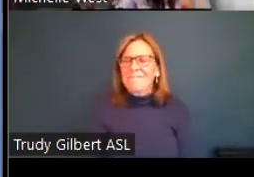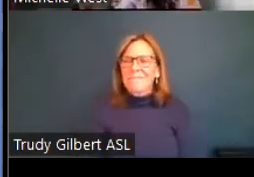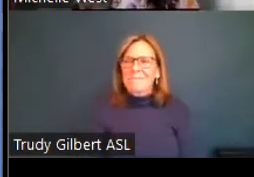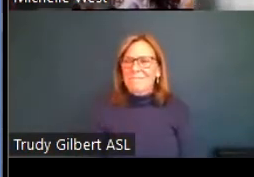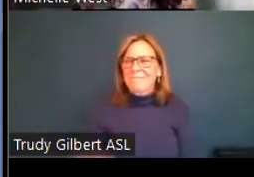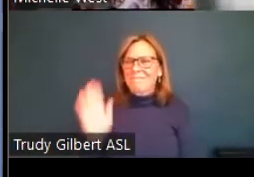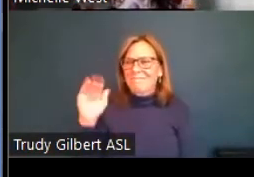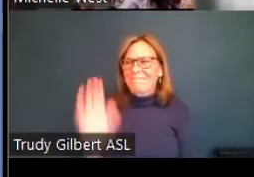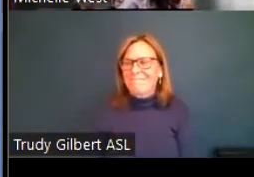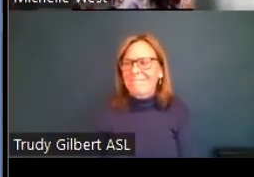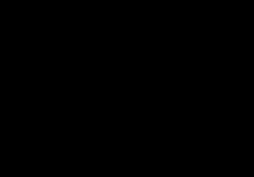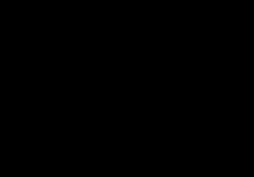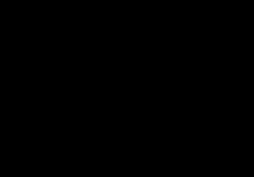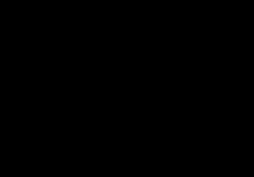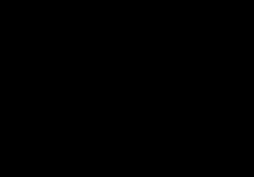Bye.